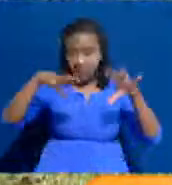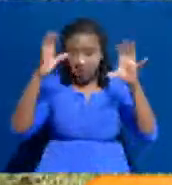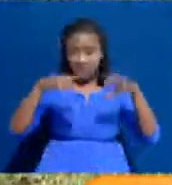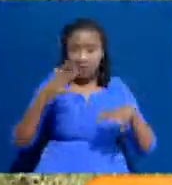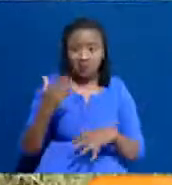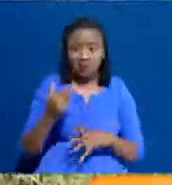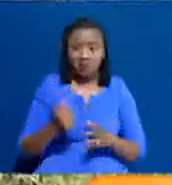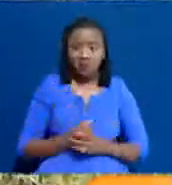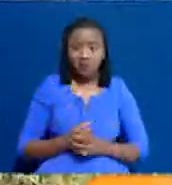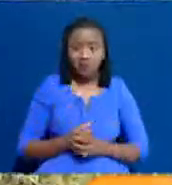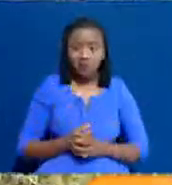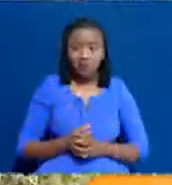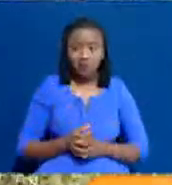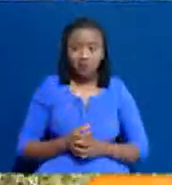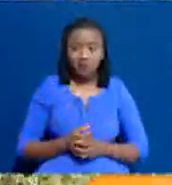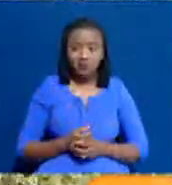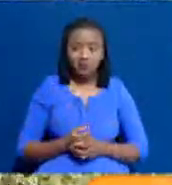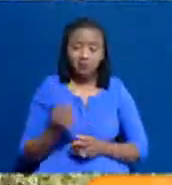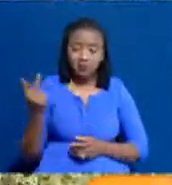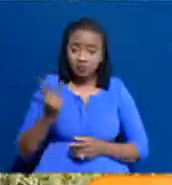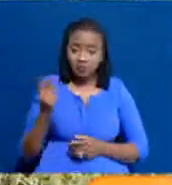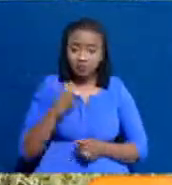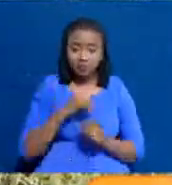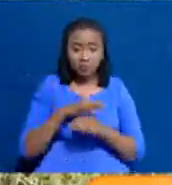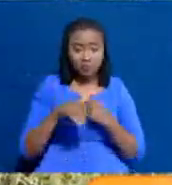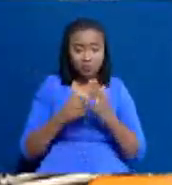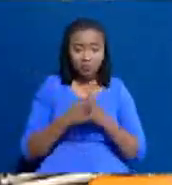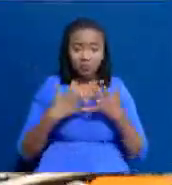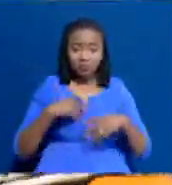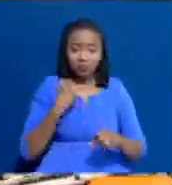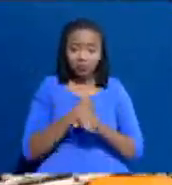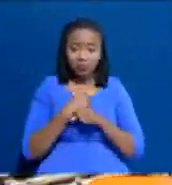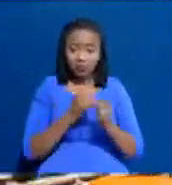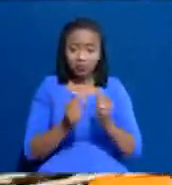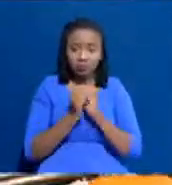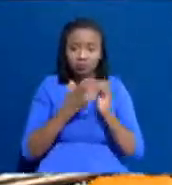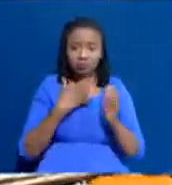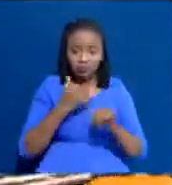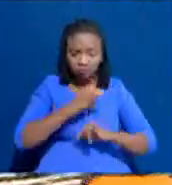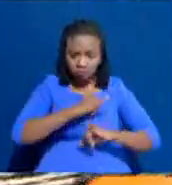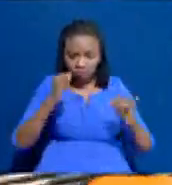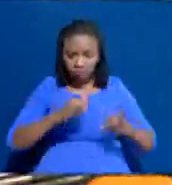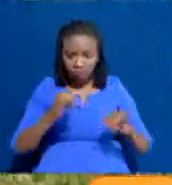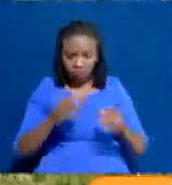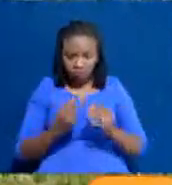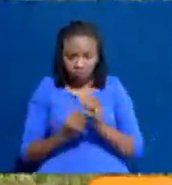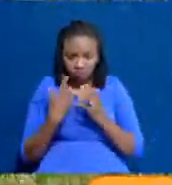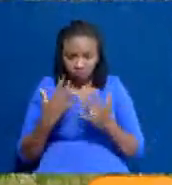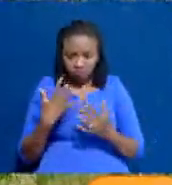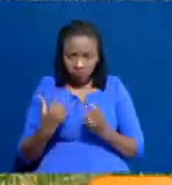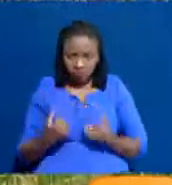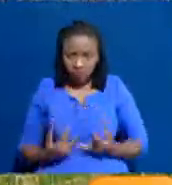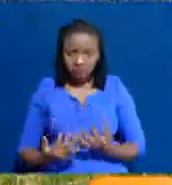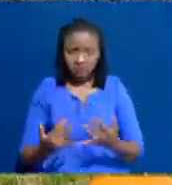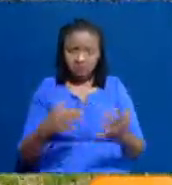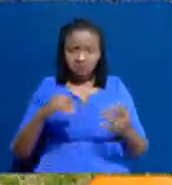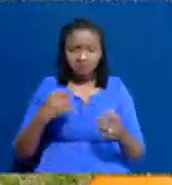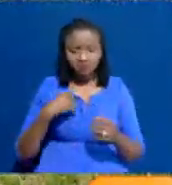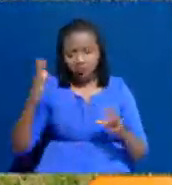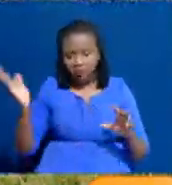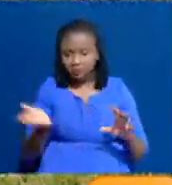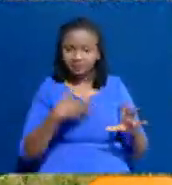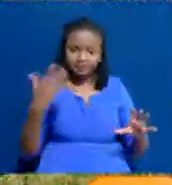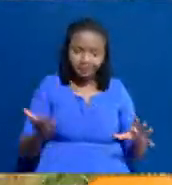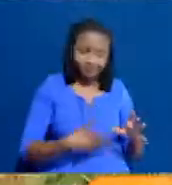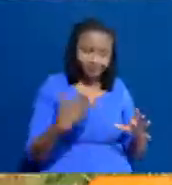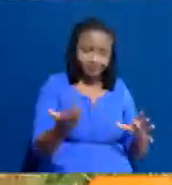It is a concerted effort to open up the clogged drains and clear the thickets, a nip here and a slash there. It